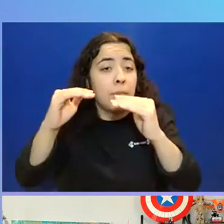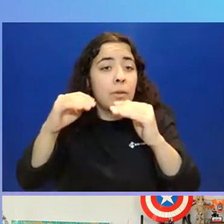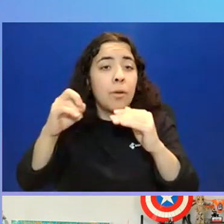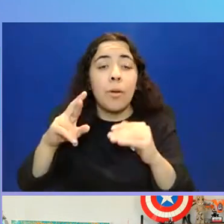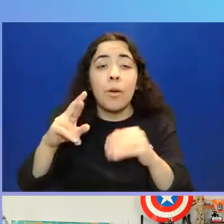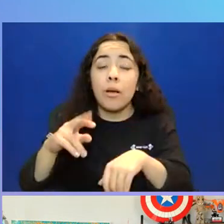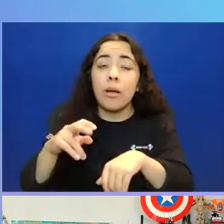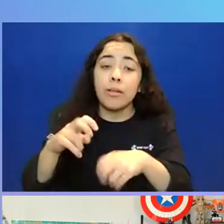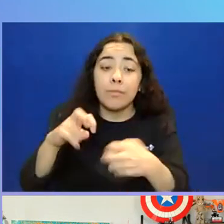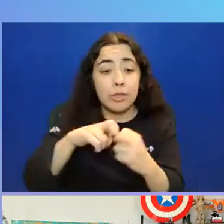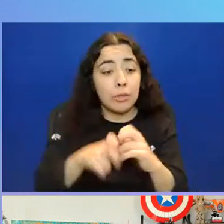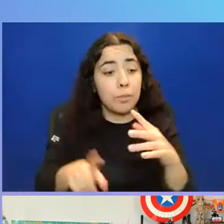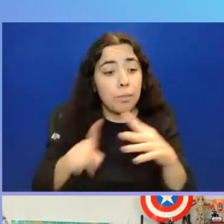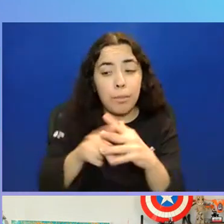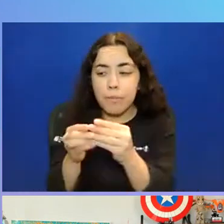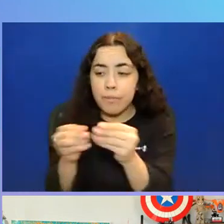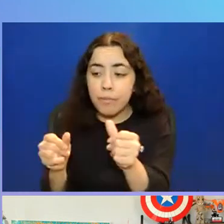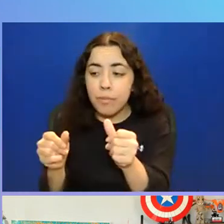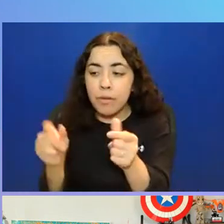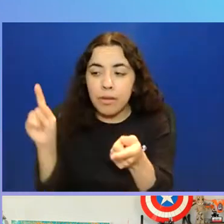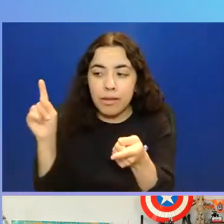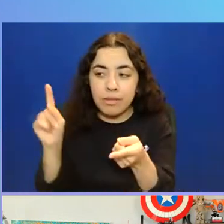resolved, and go from there.